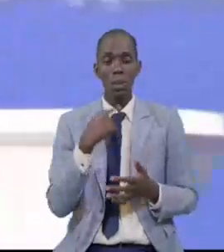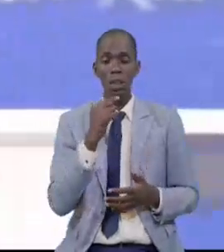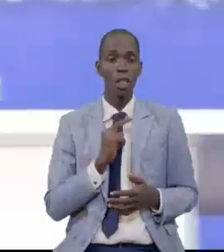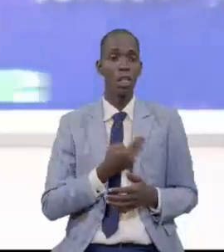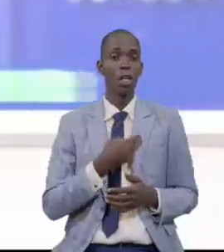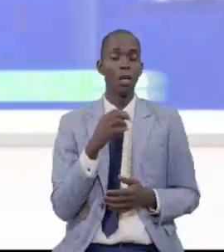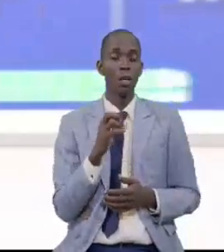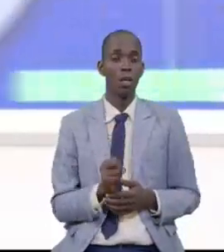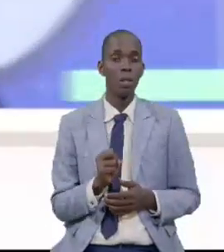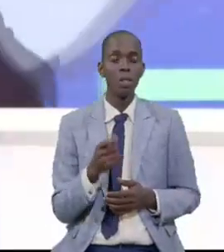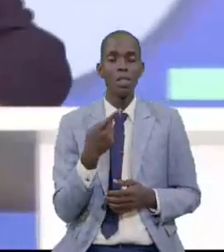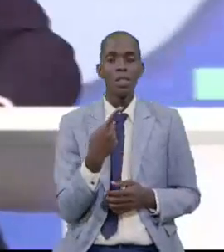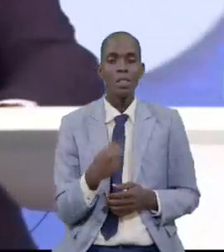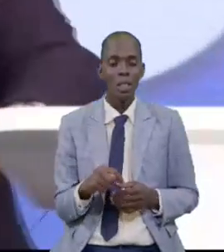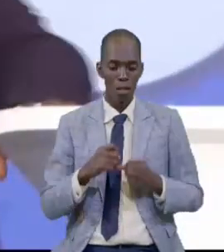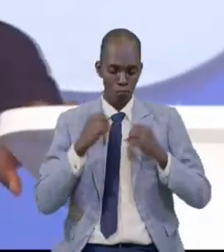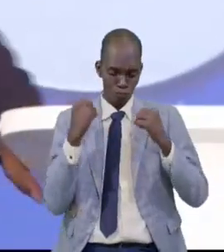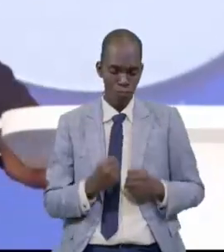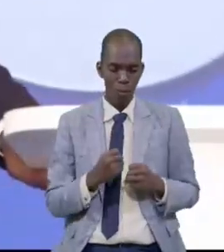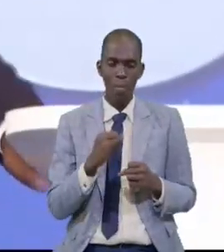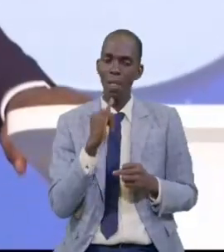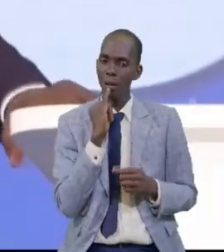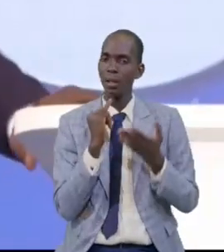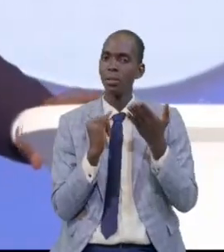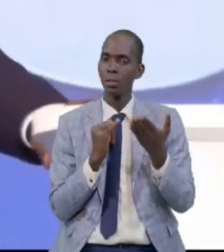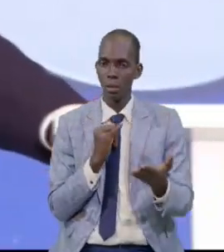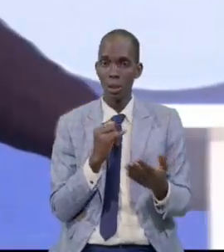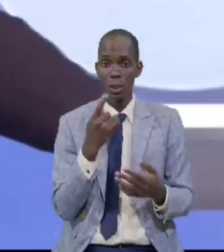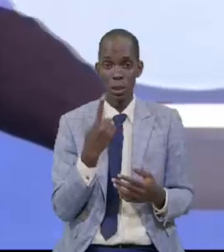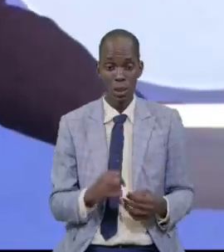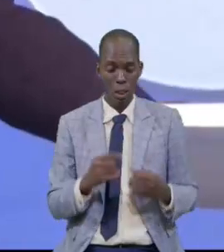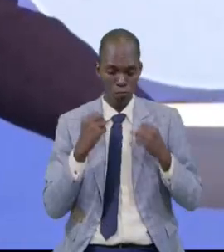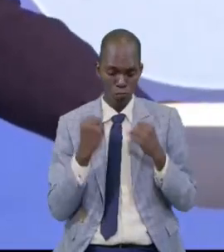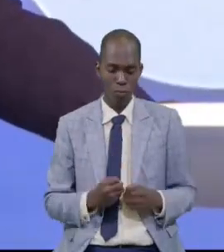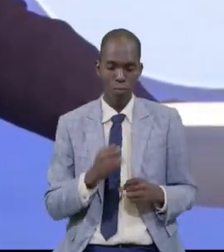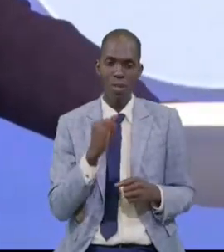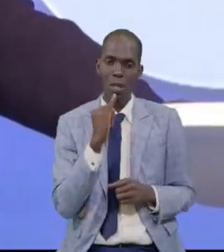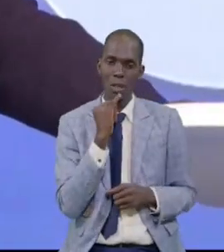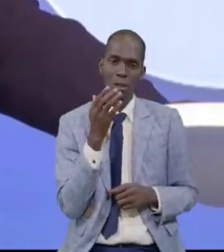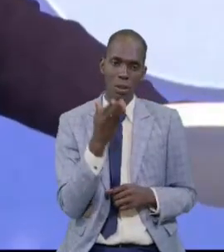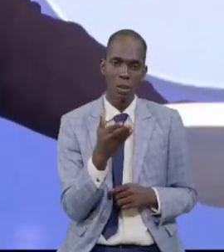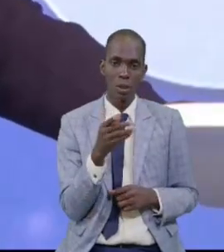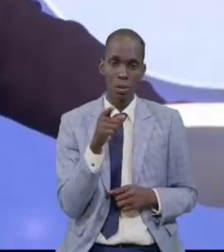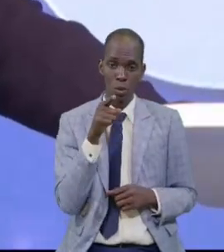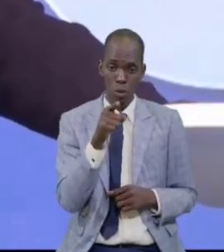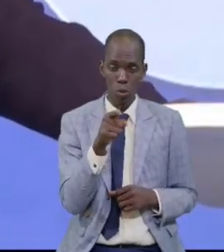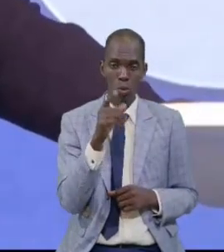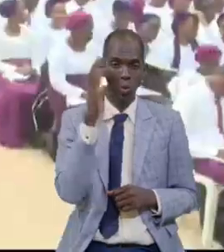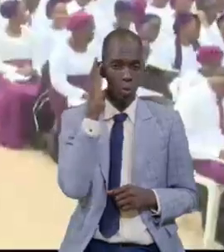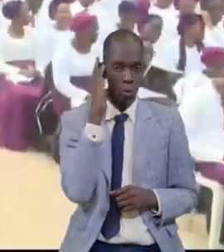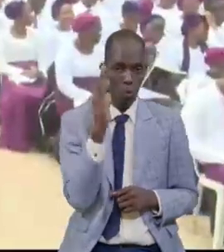strength is there. The strength is there. You will be